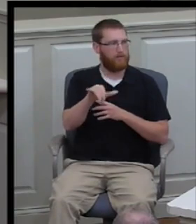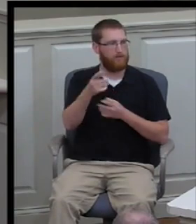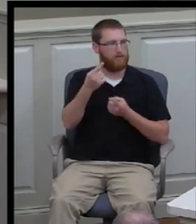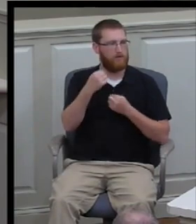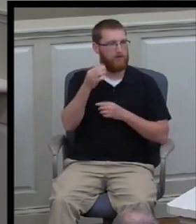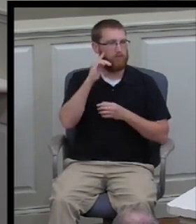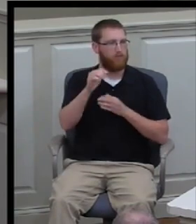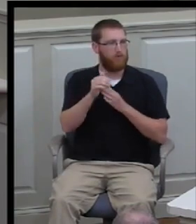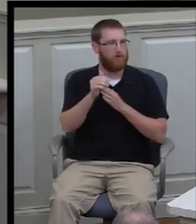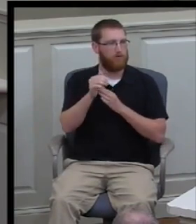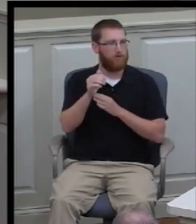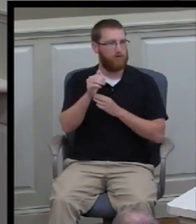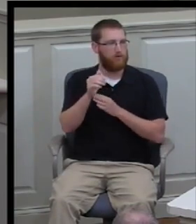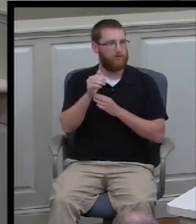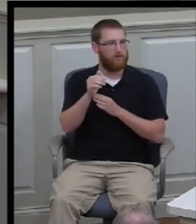evening.